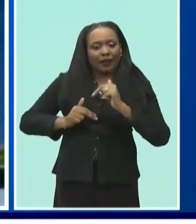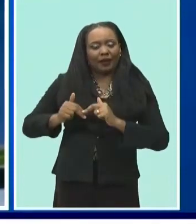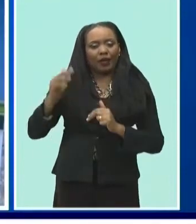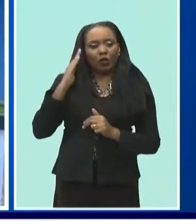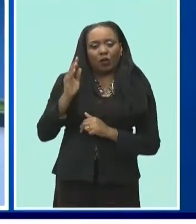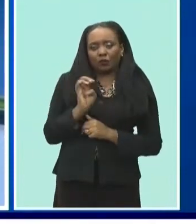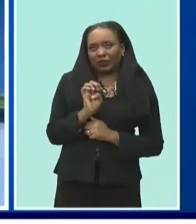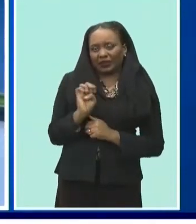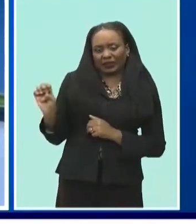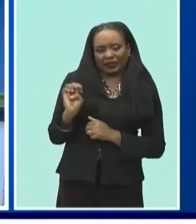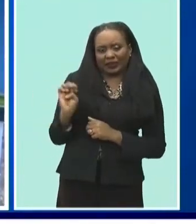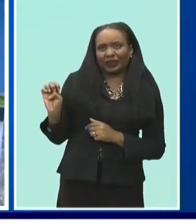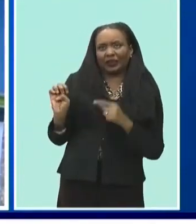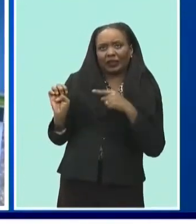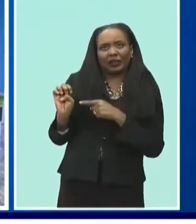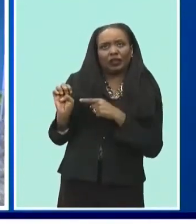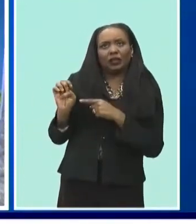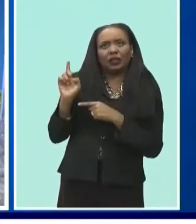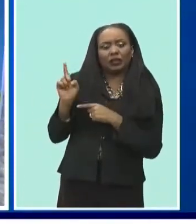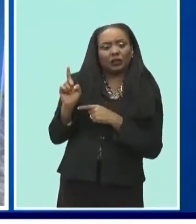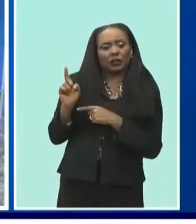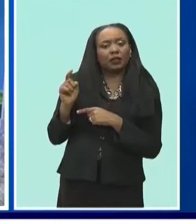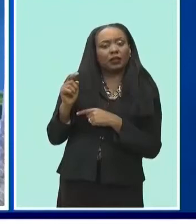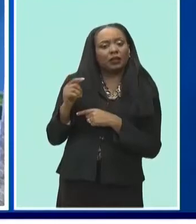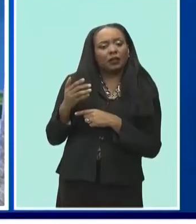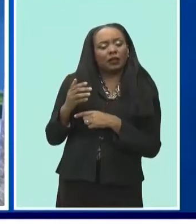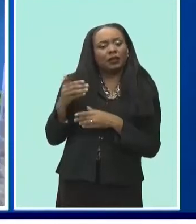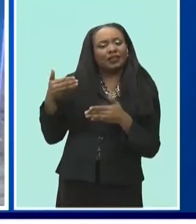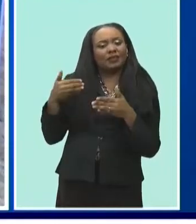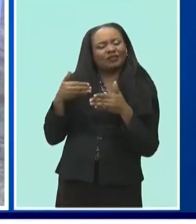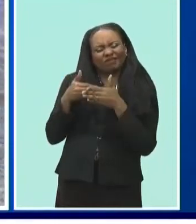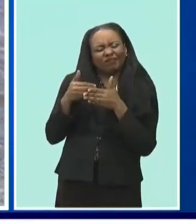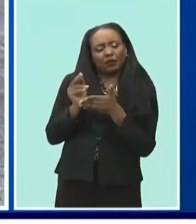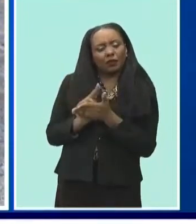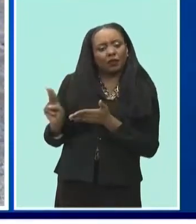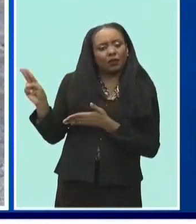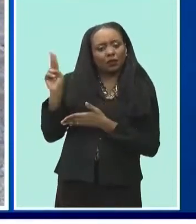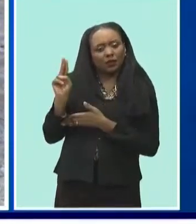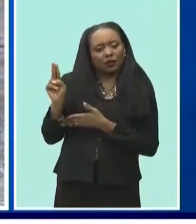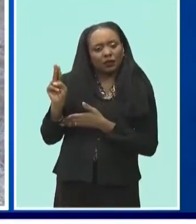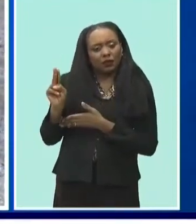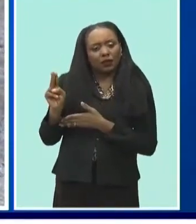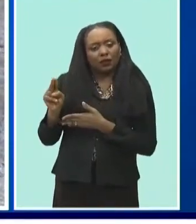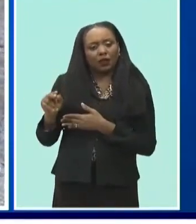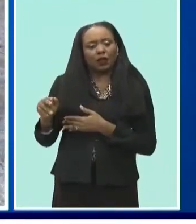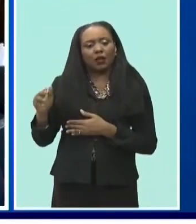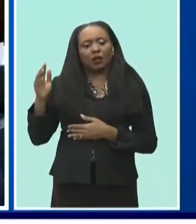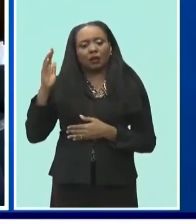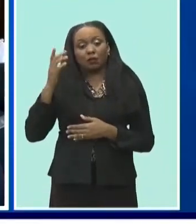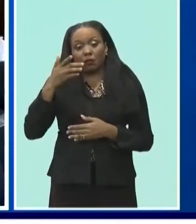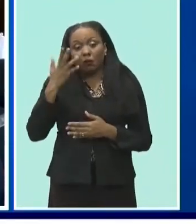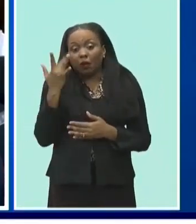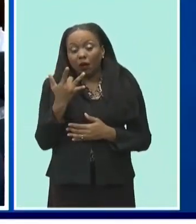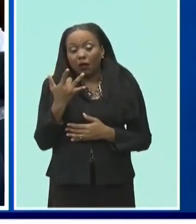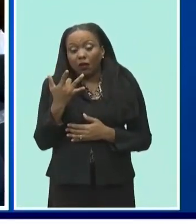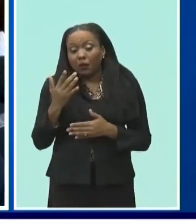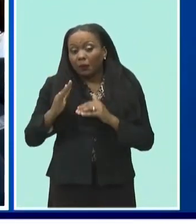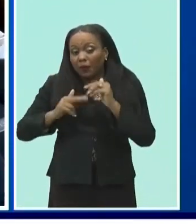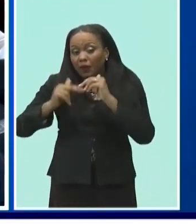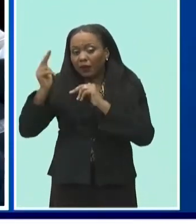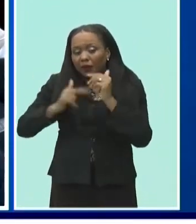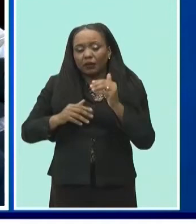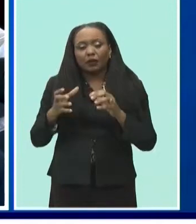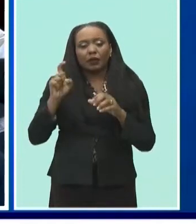east of the Keith Hunt Hall on University Drive. Professor Baratow says the new complex will meet the increasing demands for